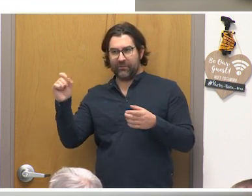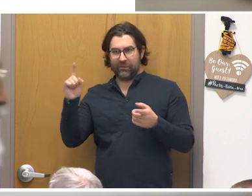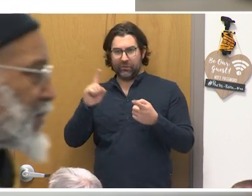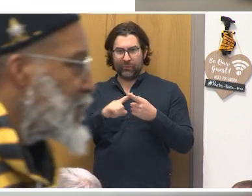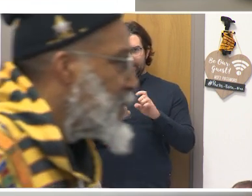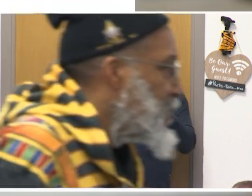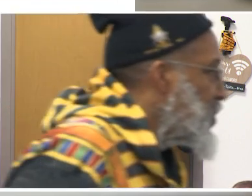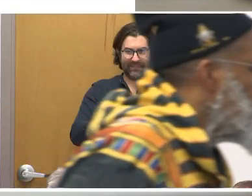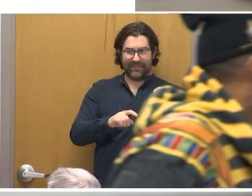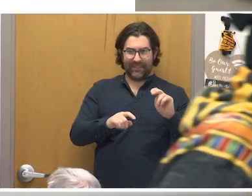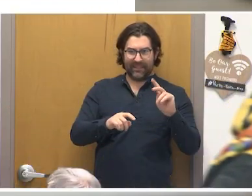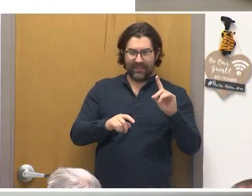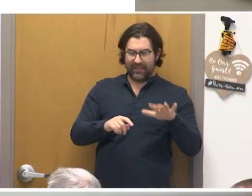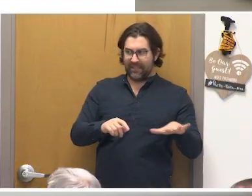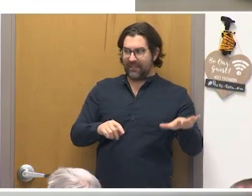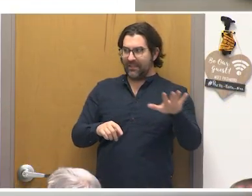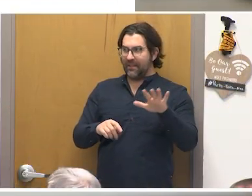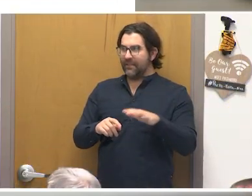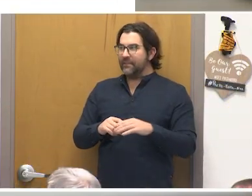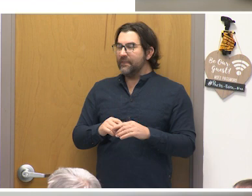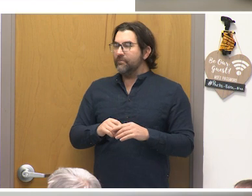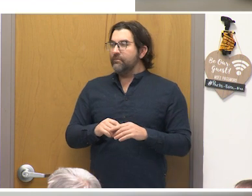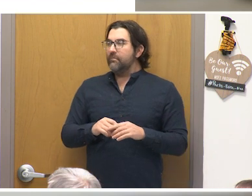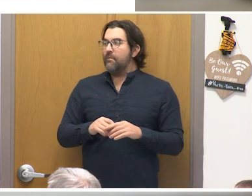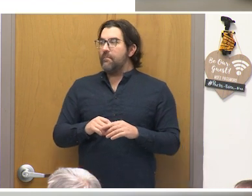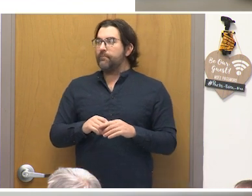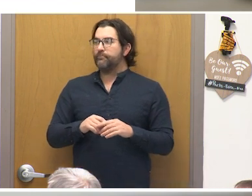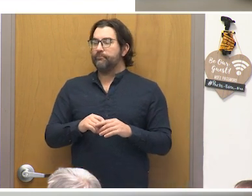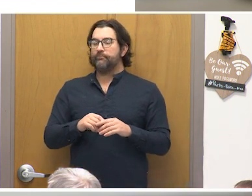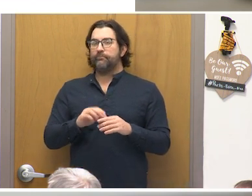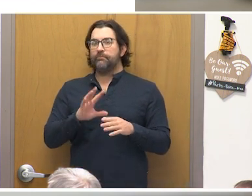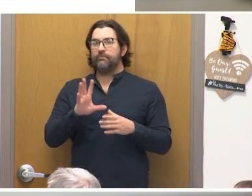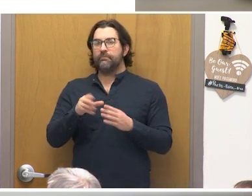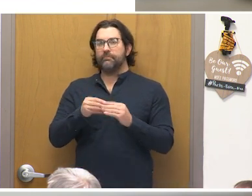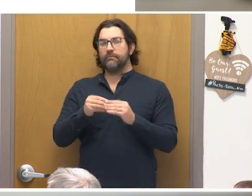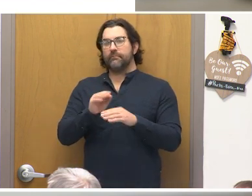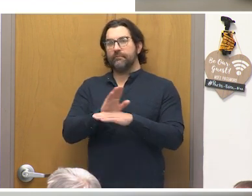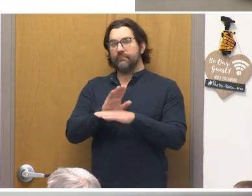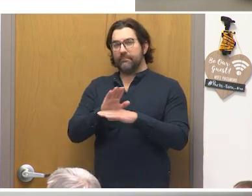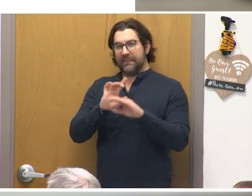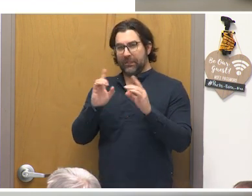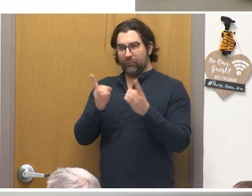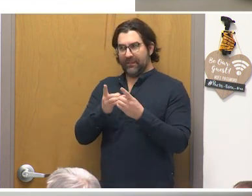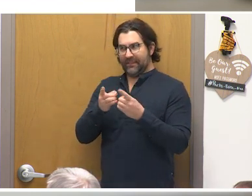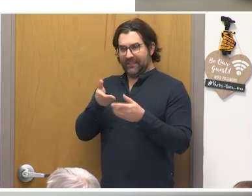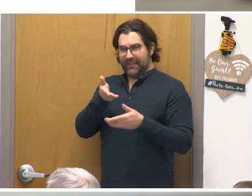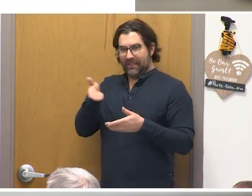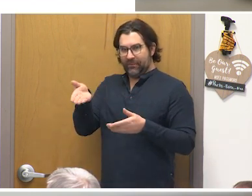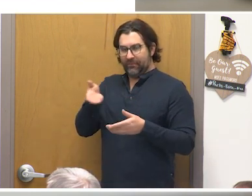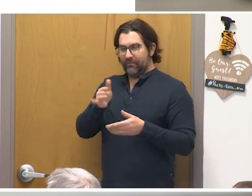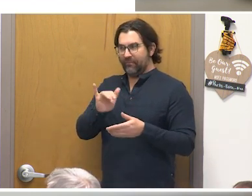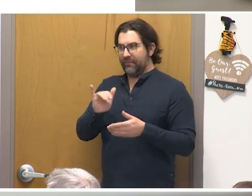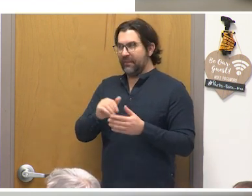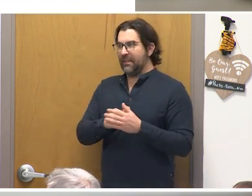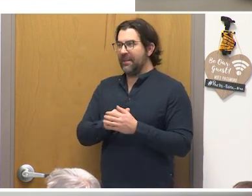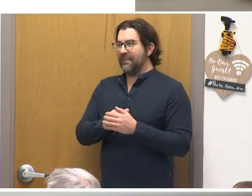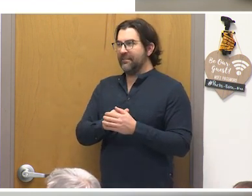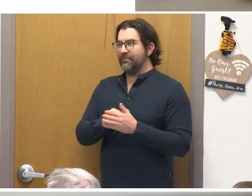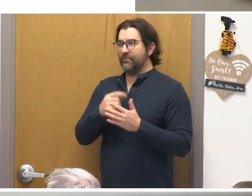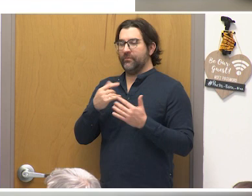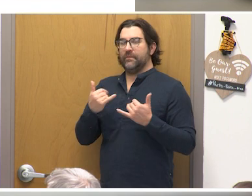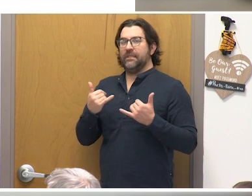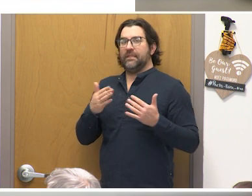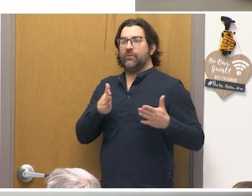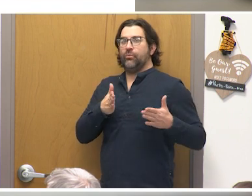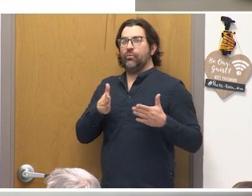neighborhoods, and is also a part of the business district for the Homewood neighborhood. As far as the existing